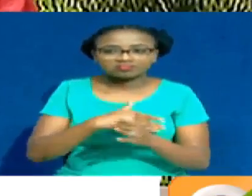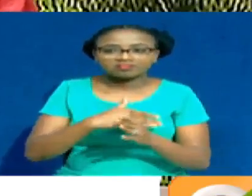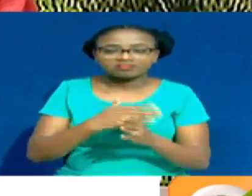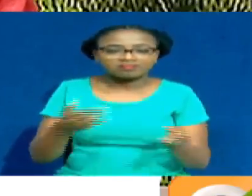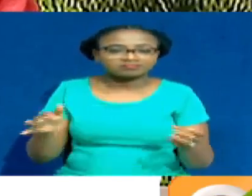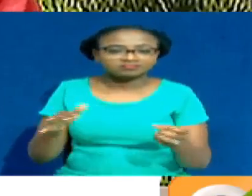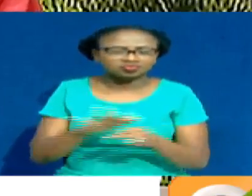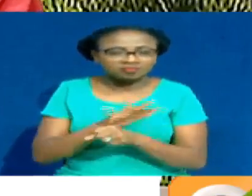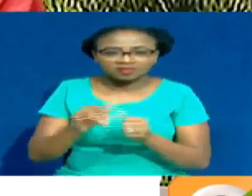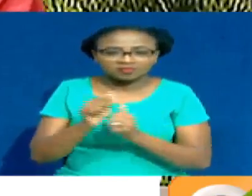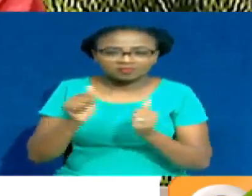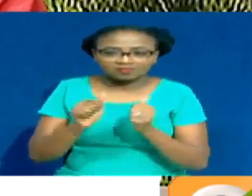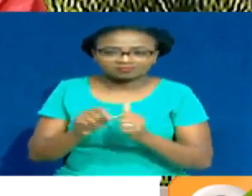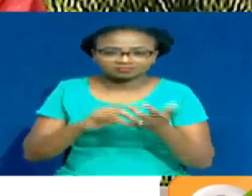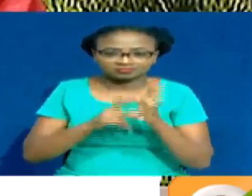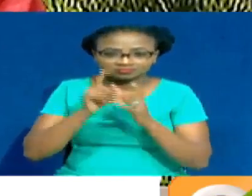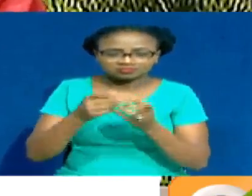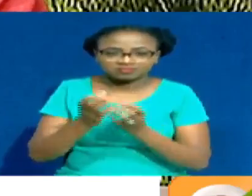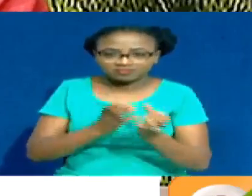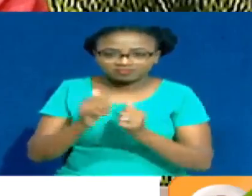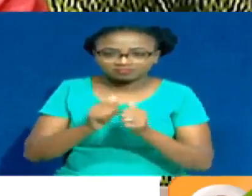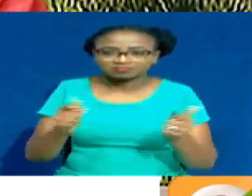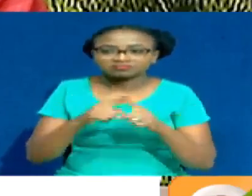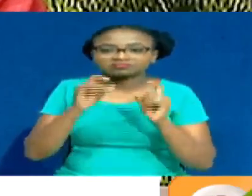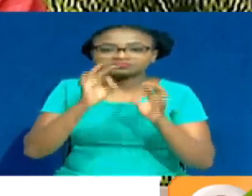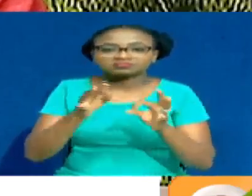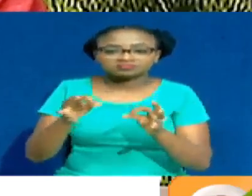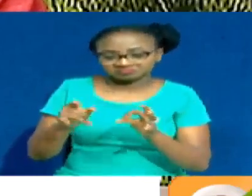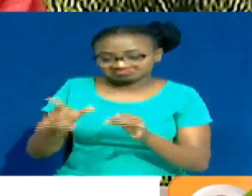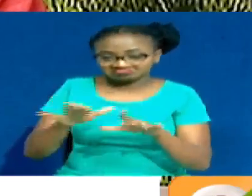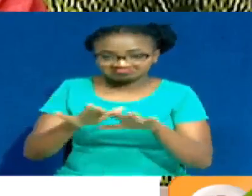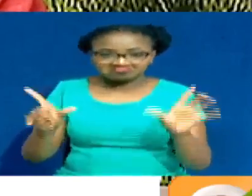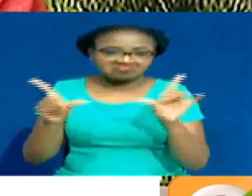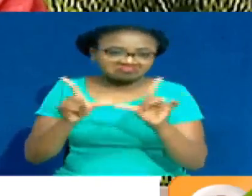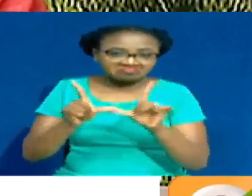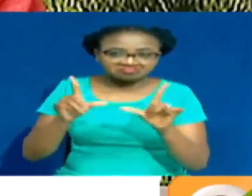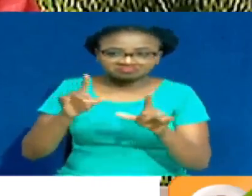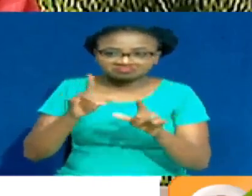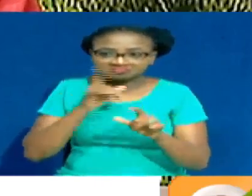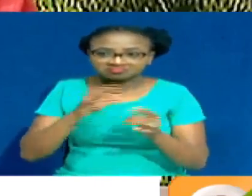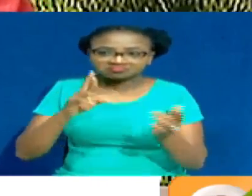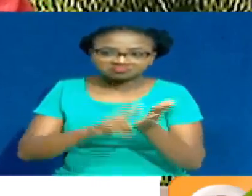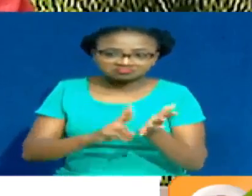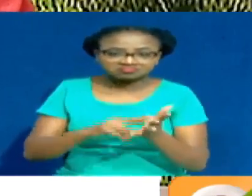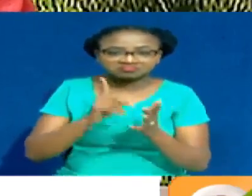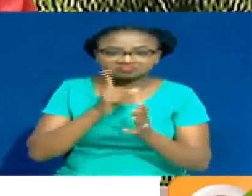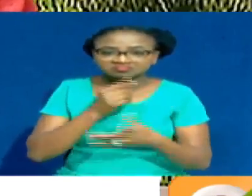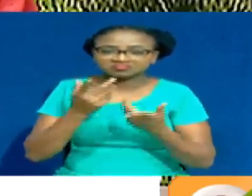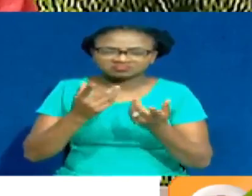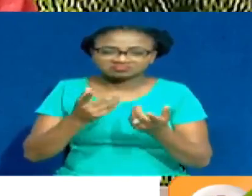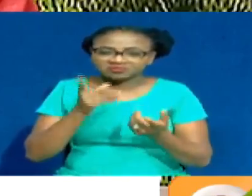able to transact. So if your parcel is already listed and is verified, there's no need to upload because it will already be in our